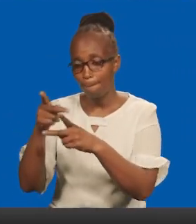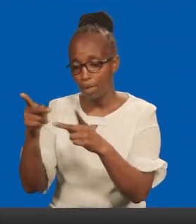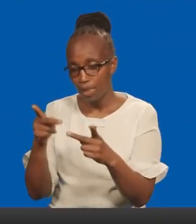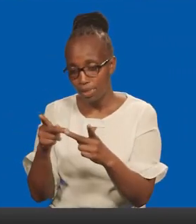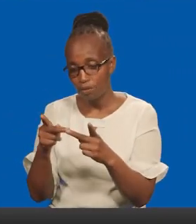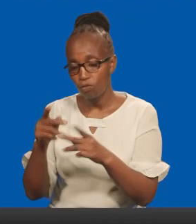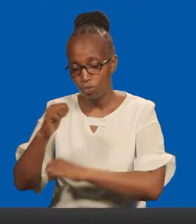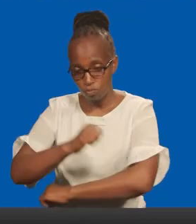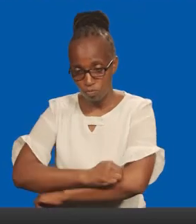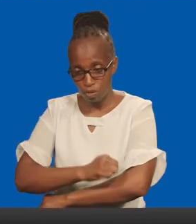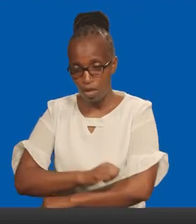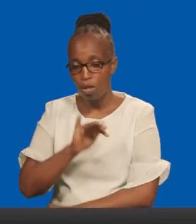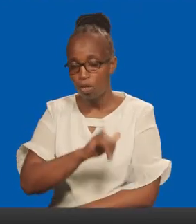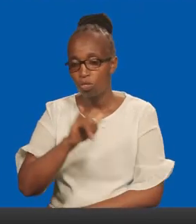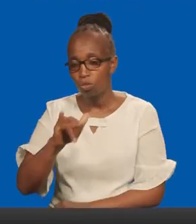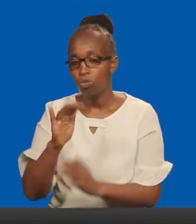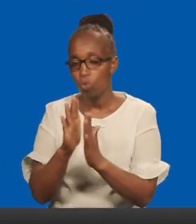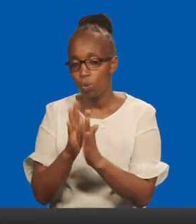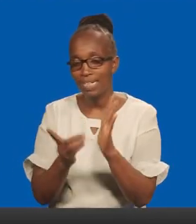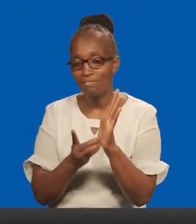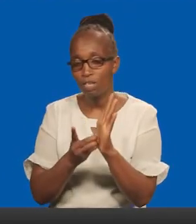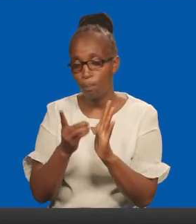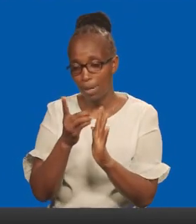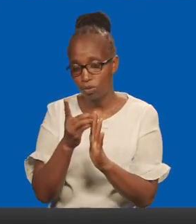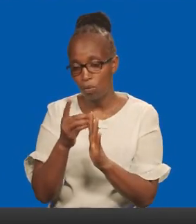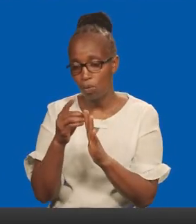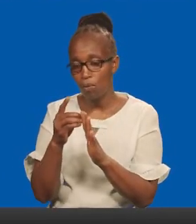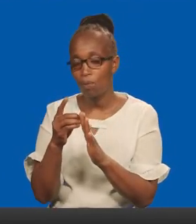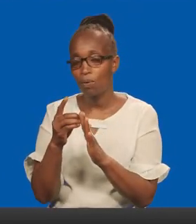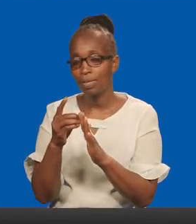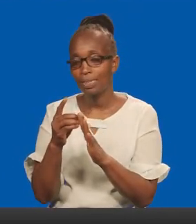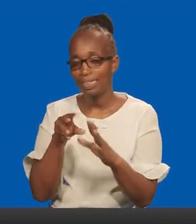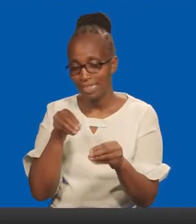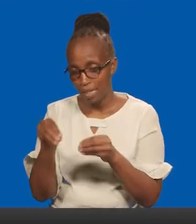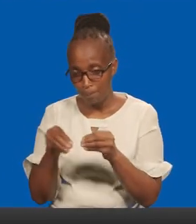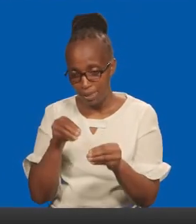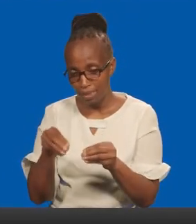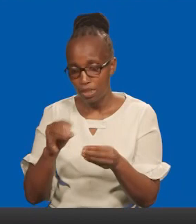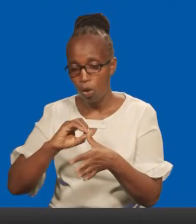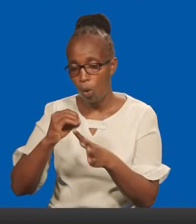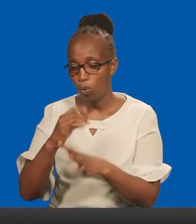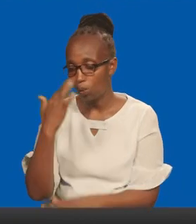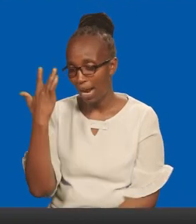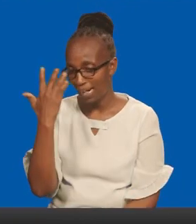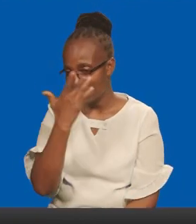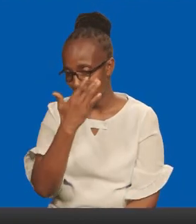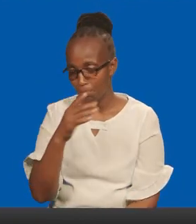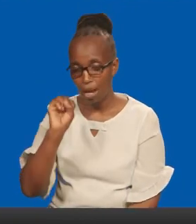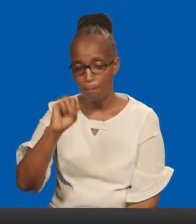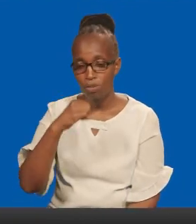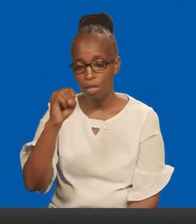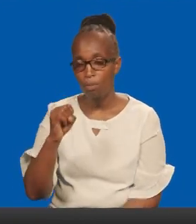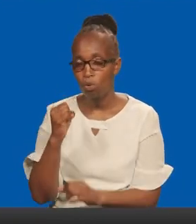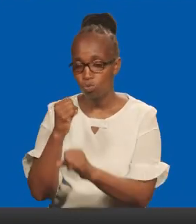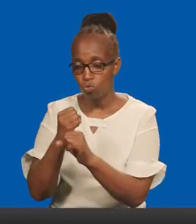for their children. Most of our children with a developmental disability and autism have got challenge and they don't do the regular curriculum.